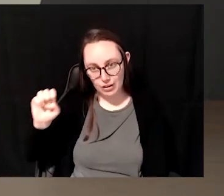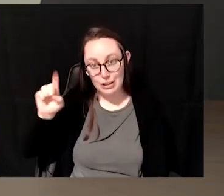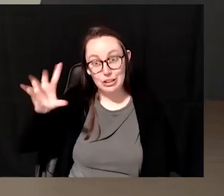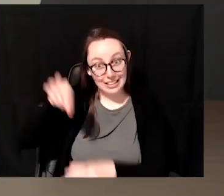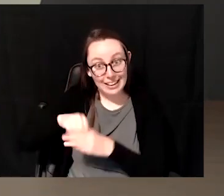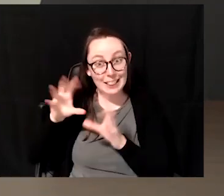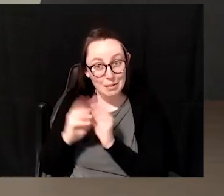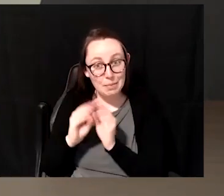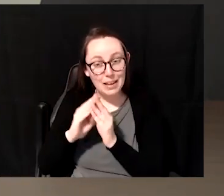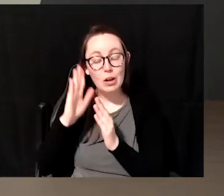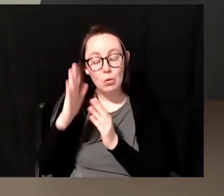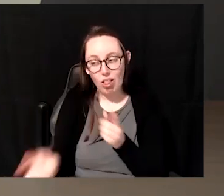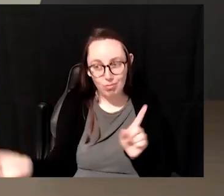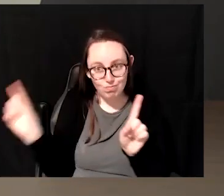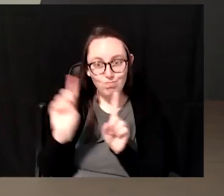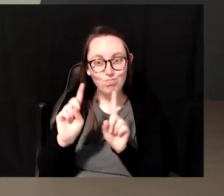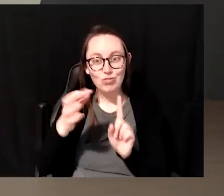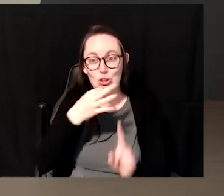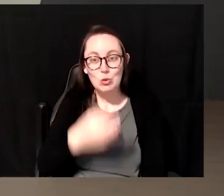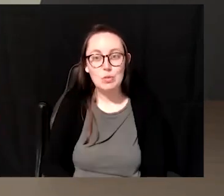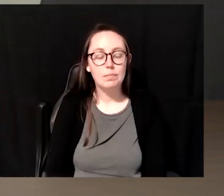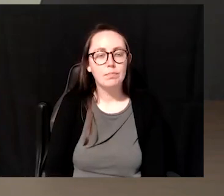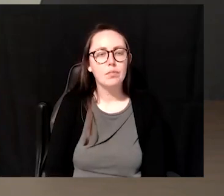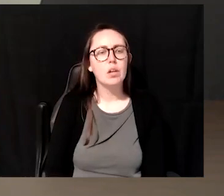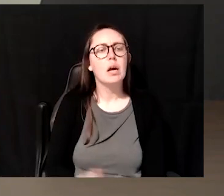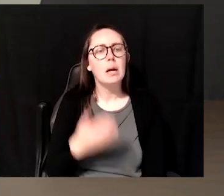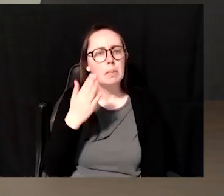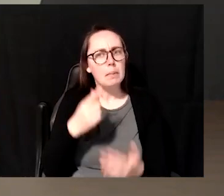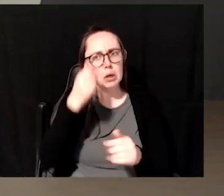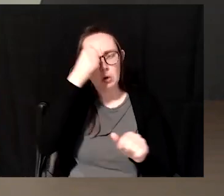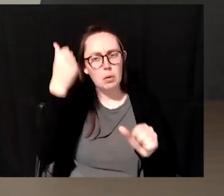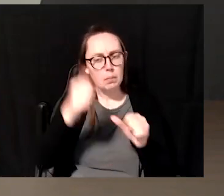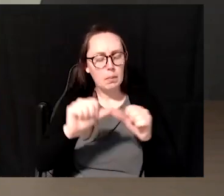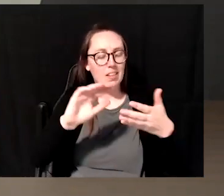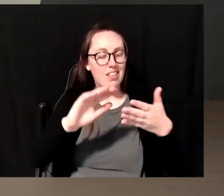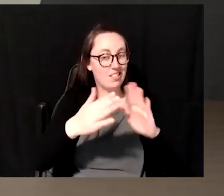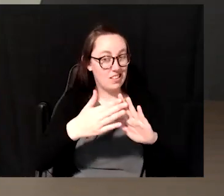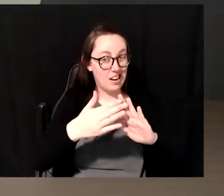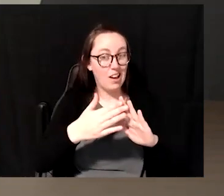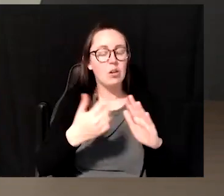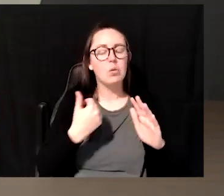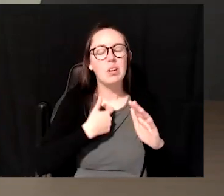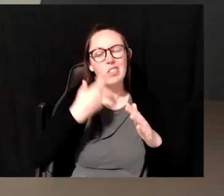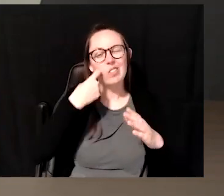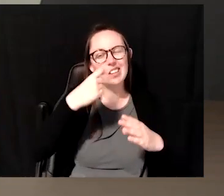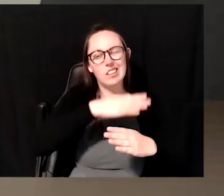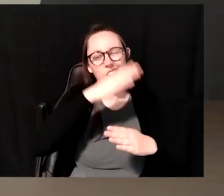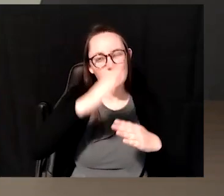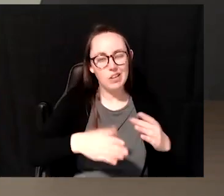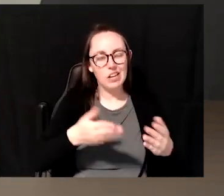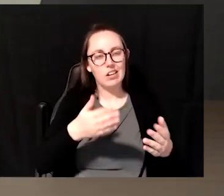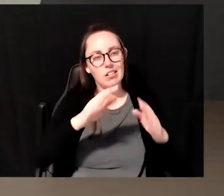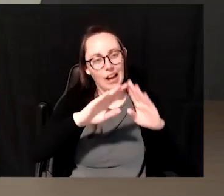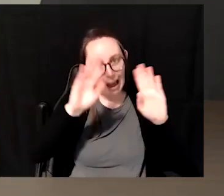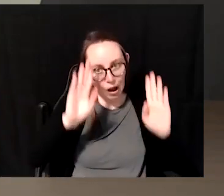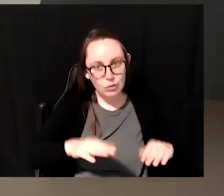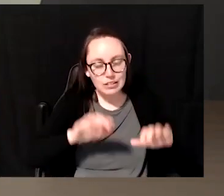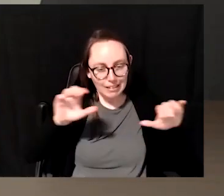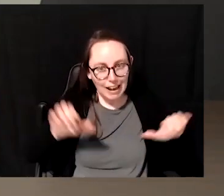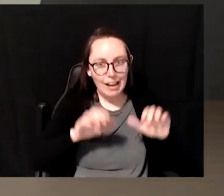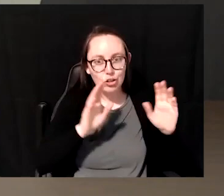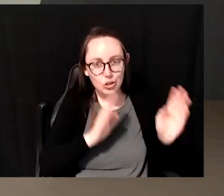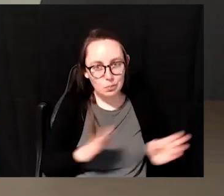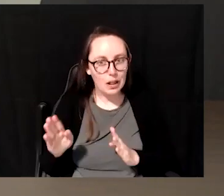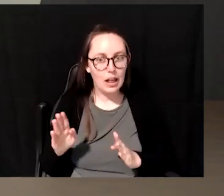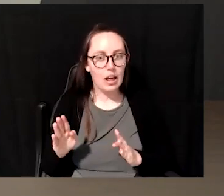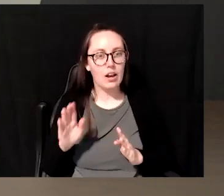recall the town has recently completed a housing action plan which calls for um the immediate need for 500 additional